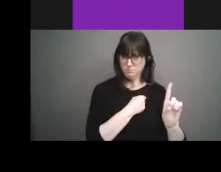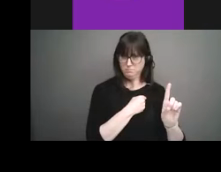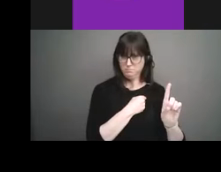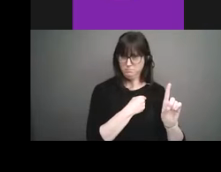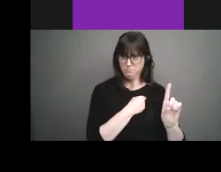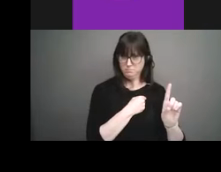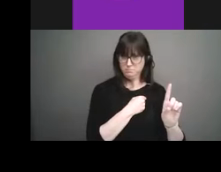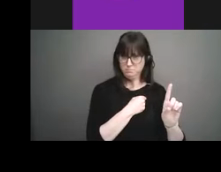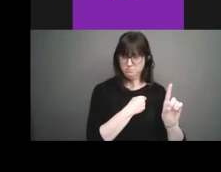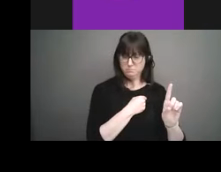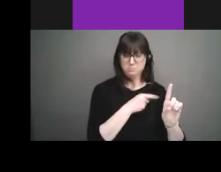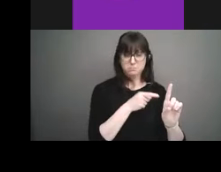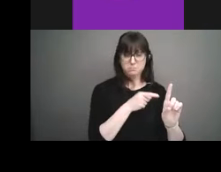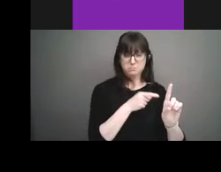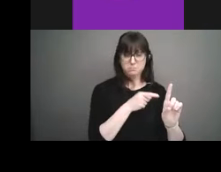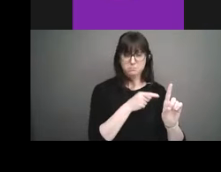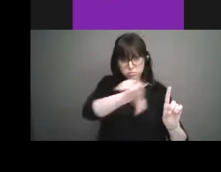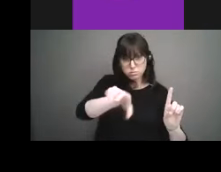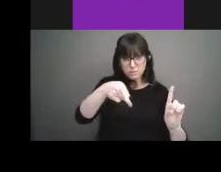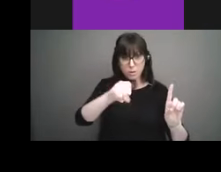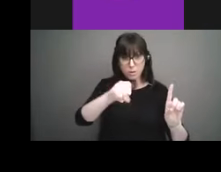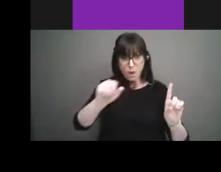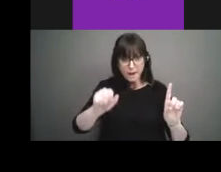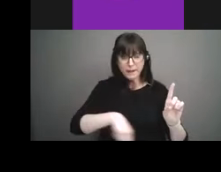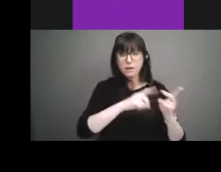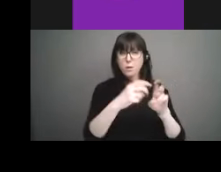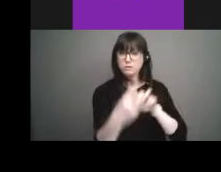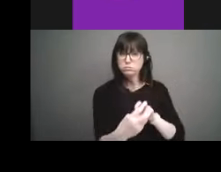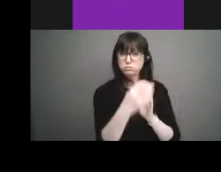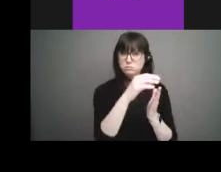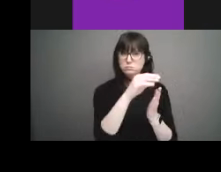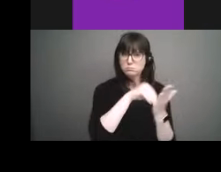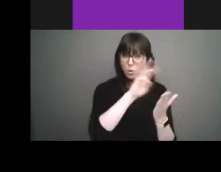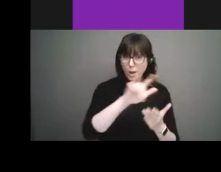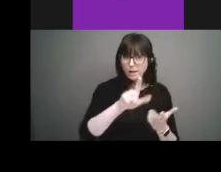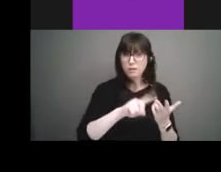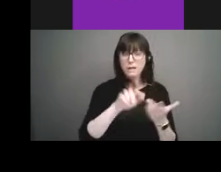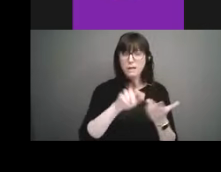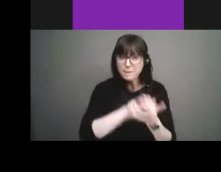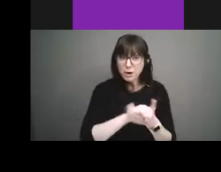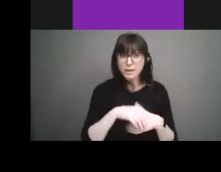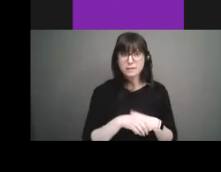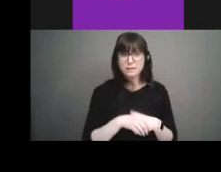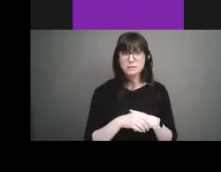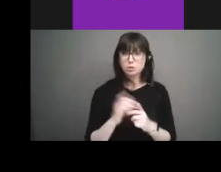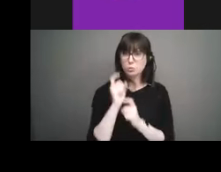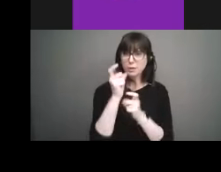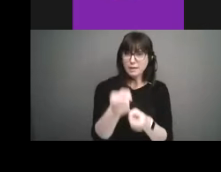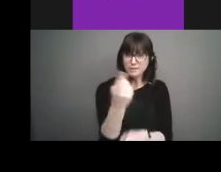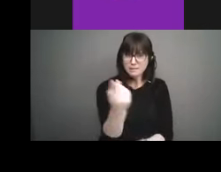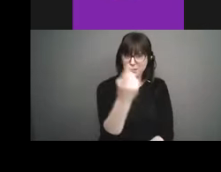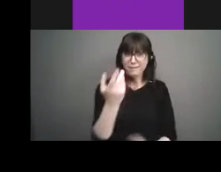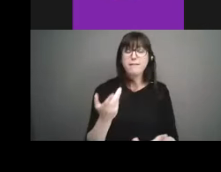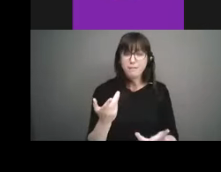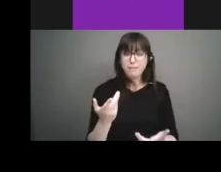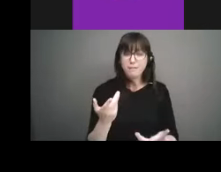to grant a power of attorney, to do a will, to marry, to make a gift? So you can see that there are